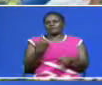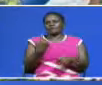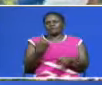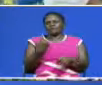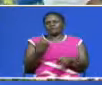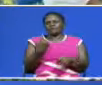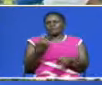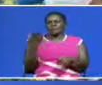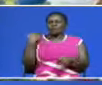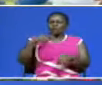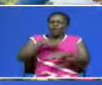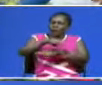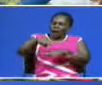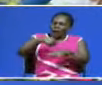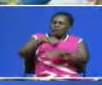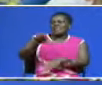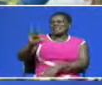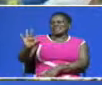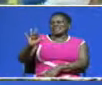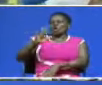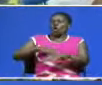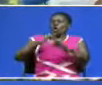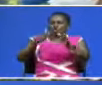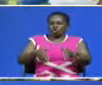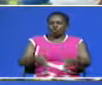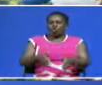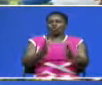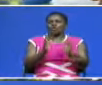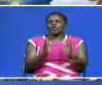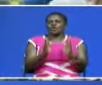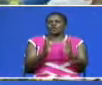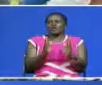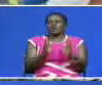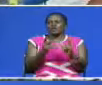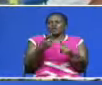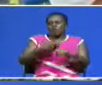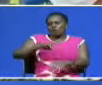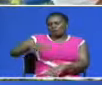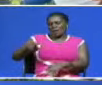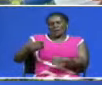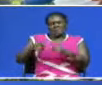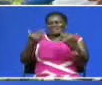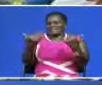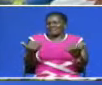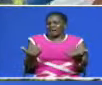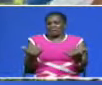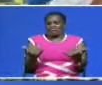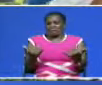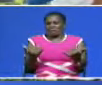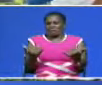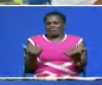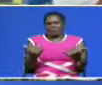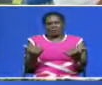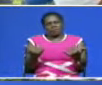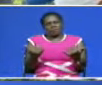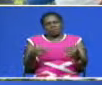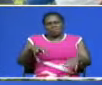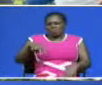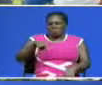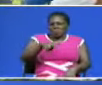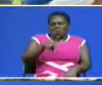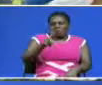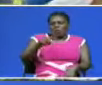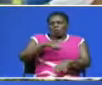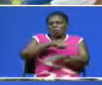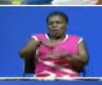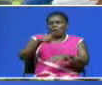I used to spend 3 hours a day, just driving up and down from CBD. But now, combined plus the walk, maybe